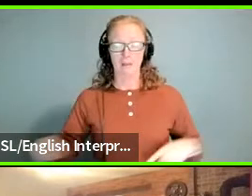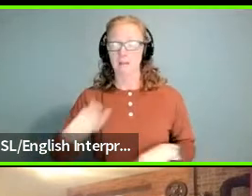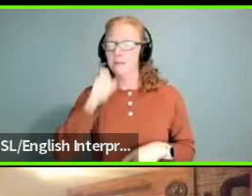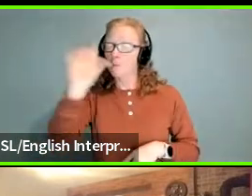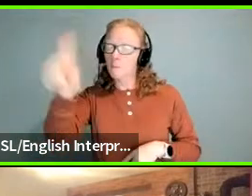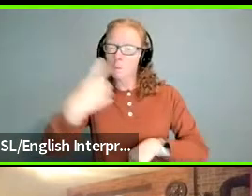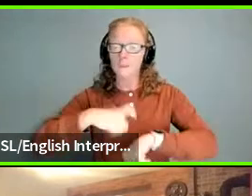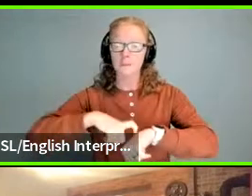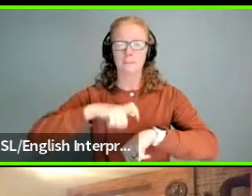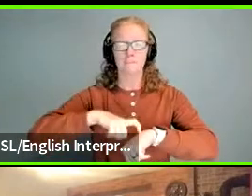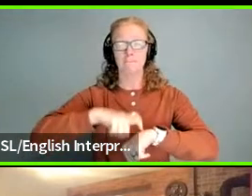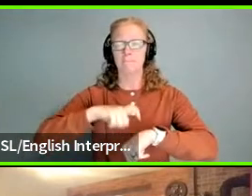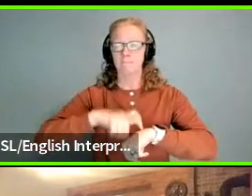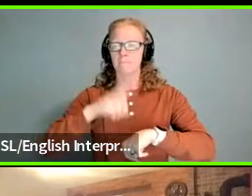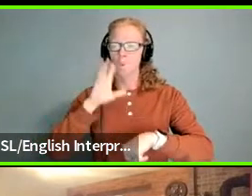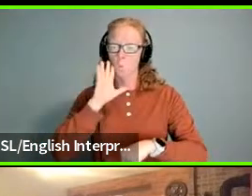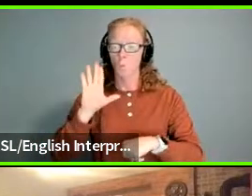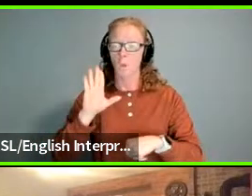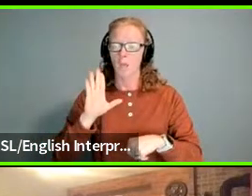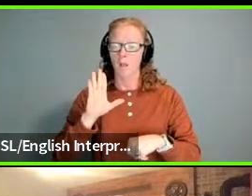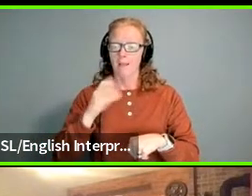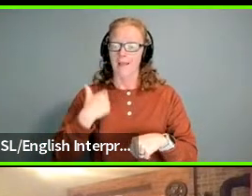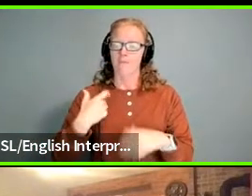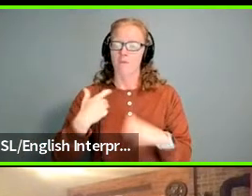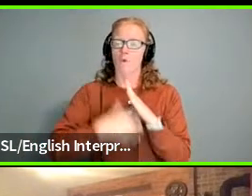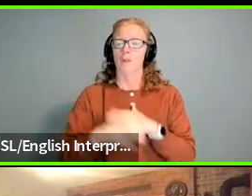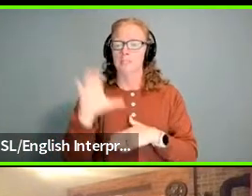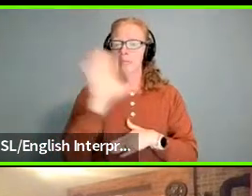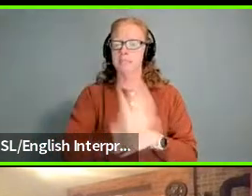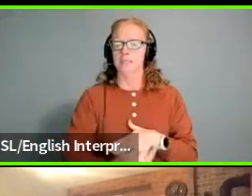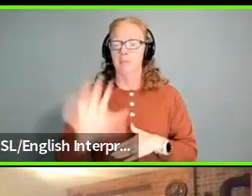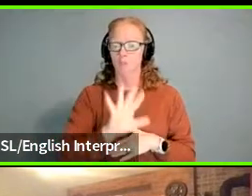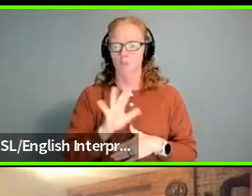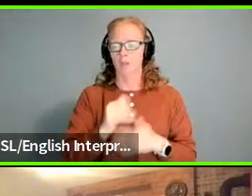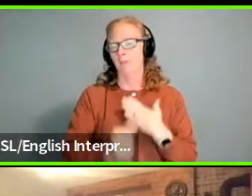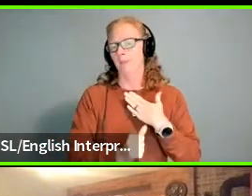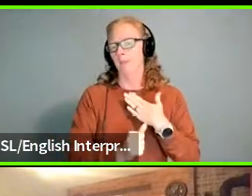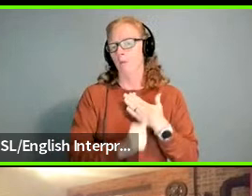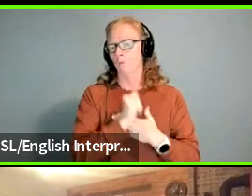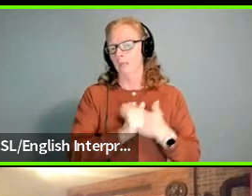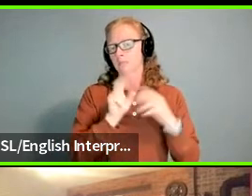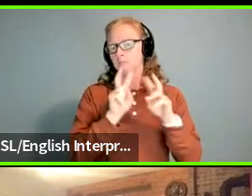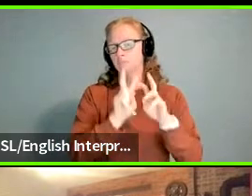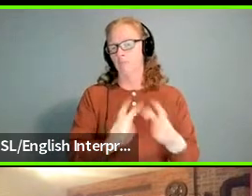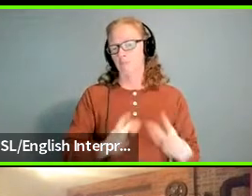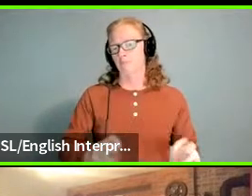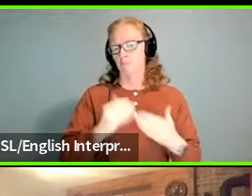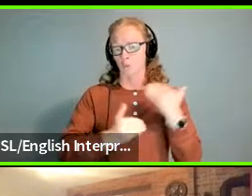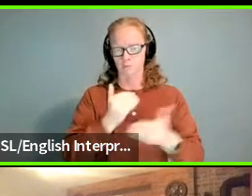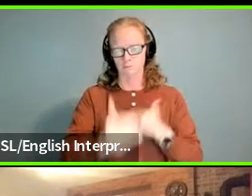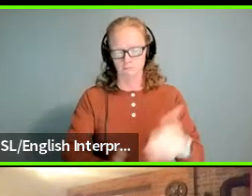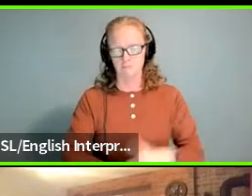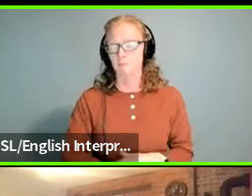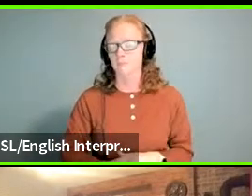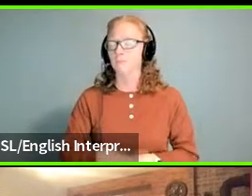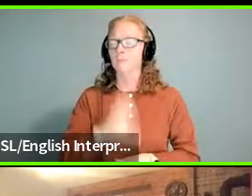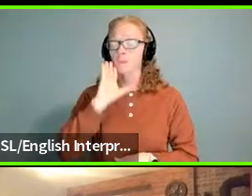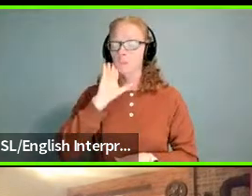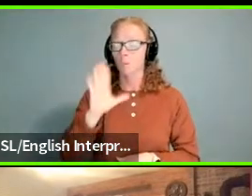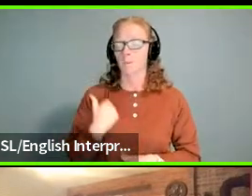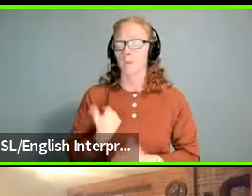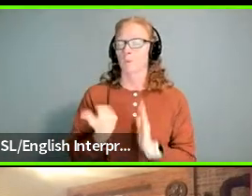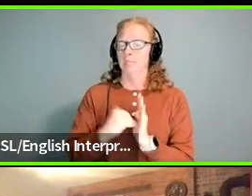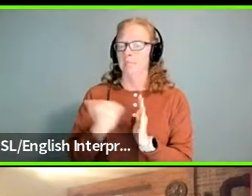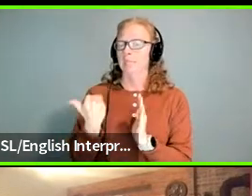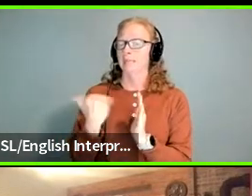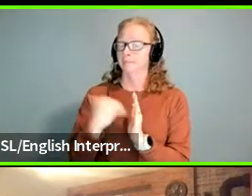going to do this cost estimation and risk validation process. So we will be repeating